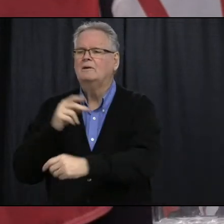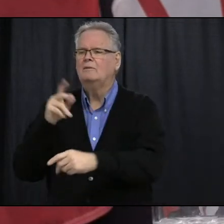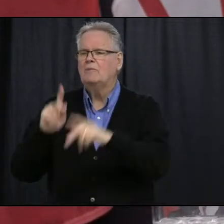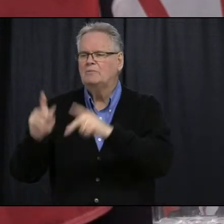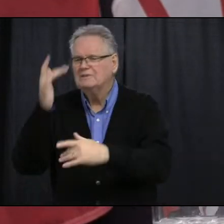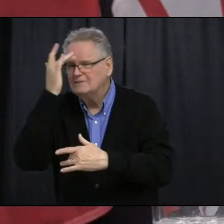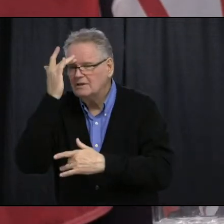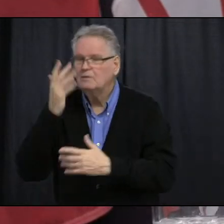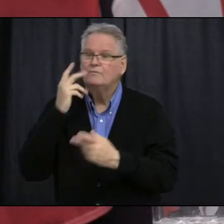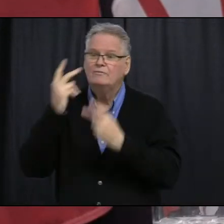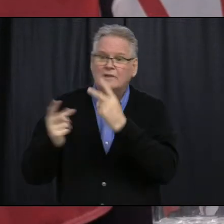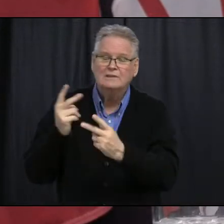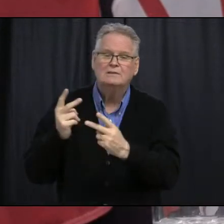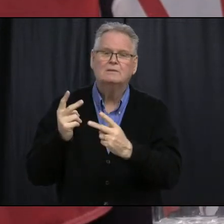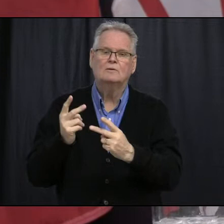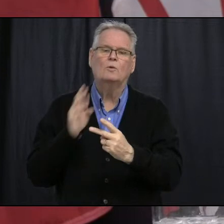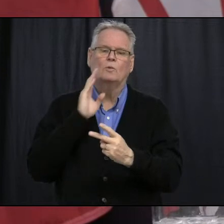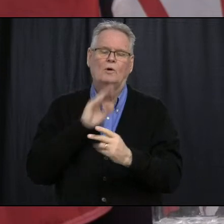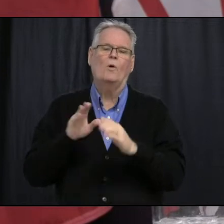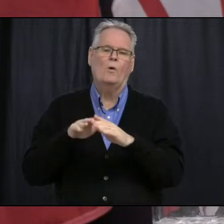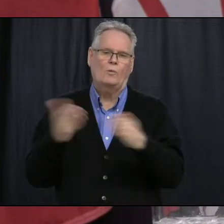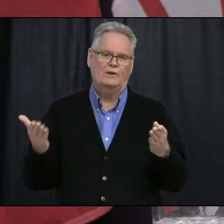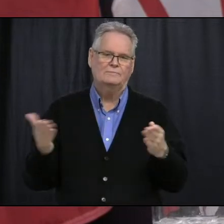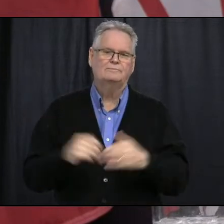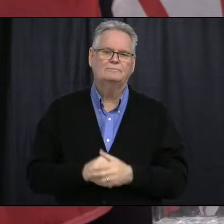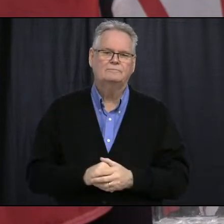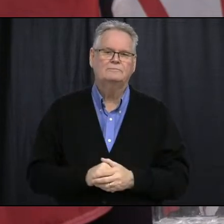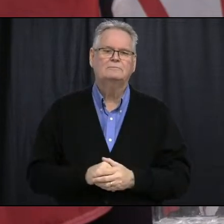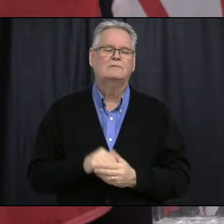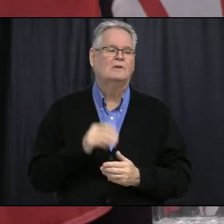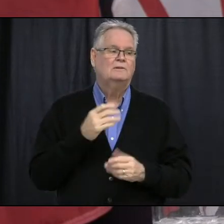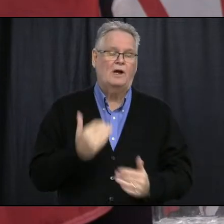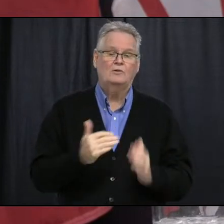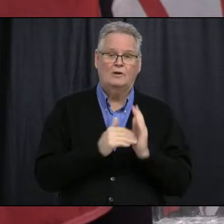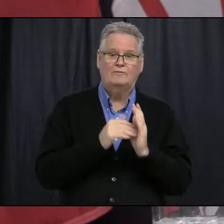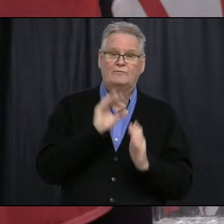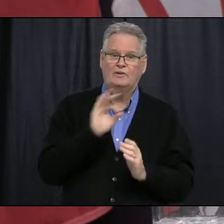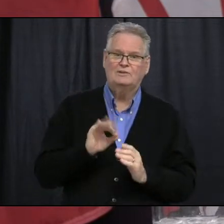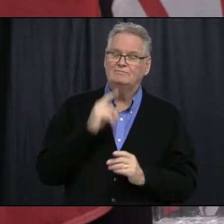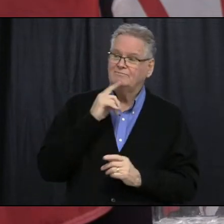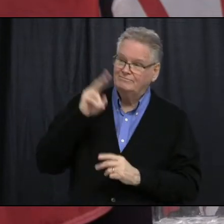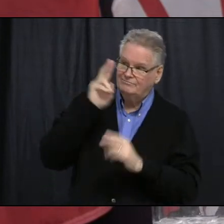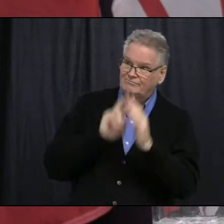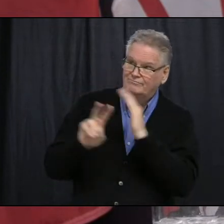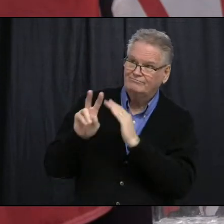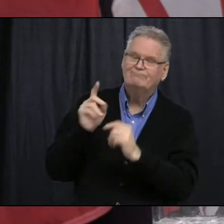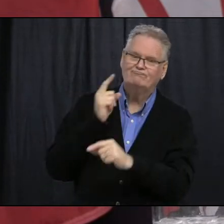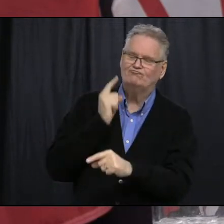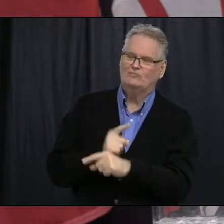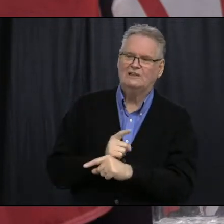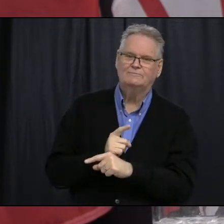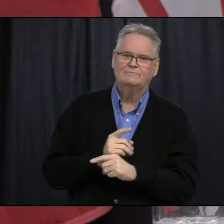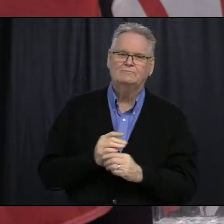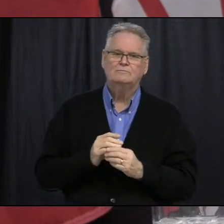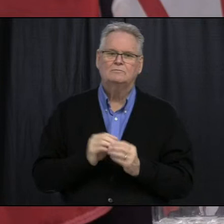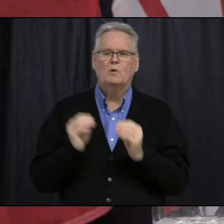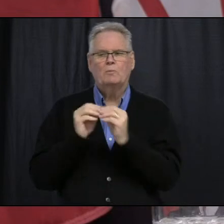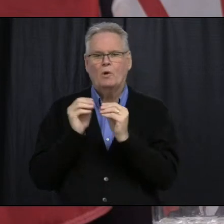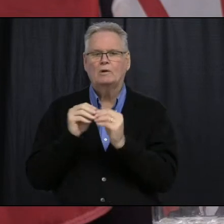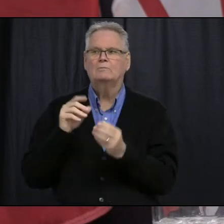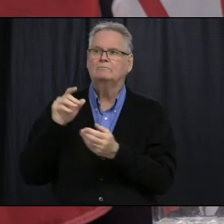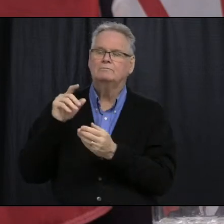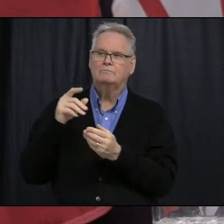again before the end of July, we find ourselves in a situation where we can expedite second doses significantly.